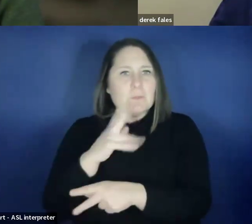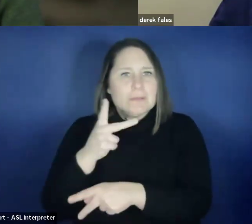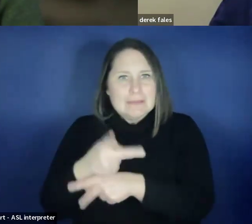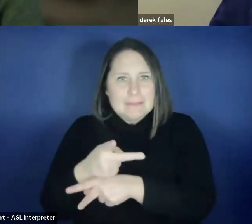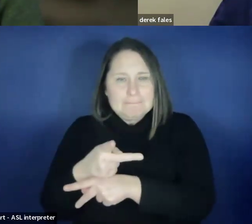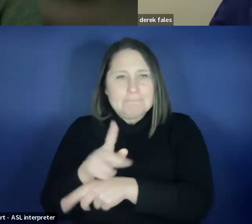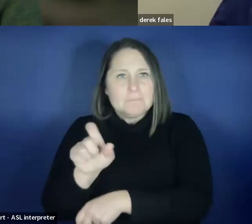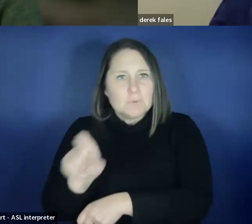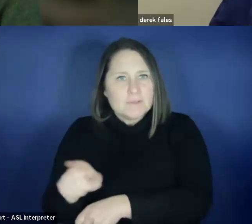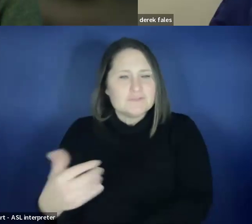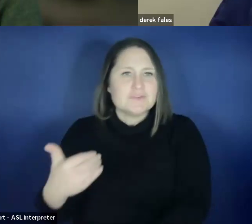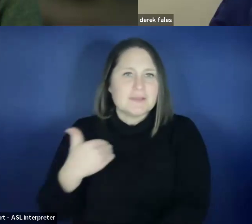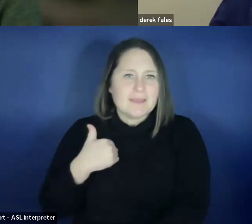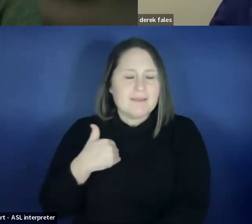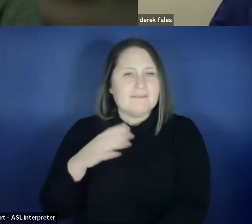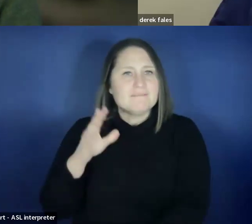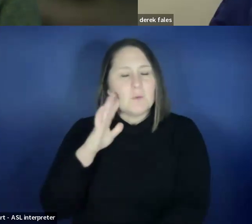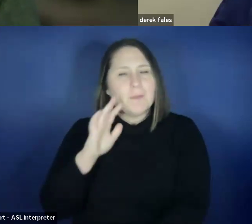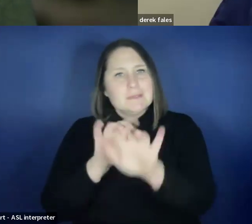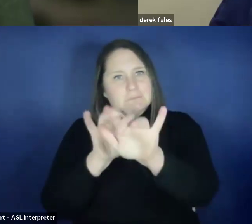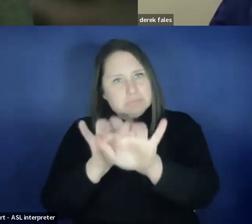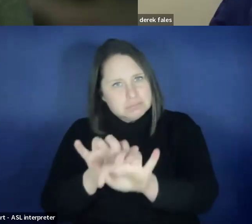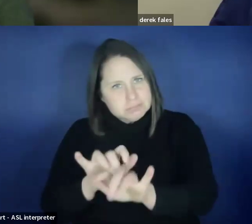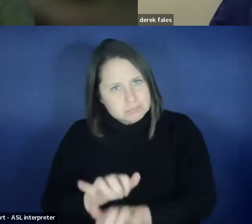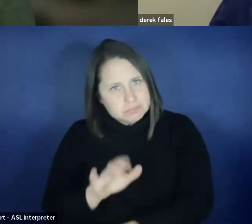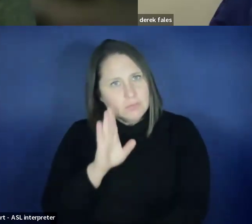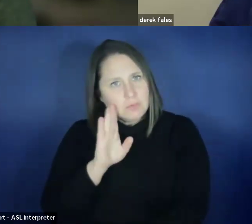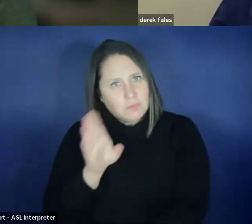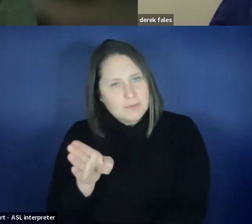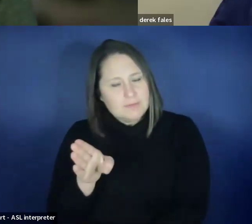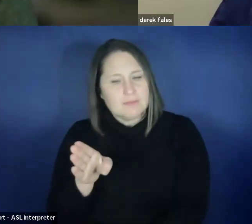them here, and we'll put them together.